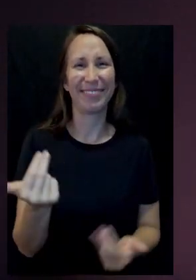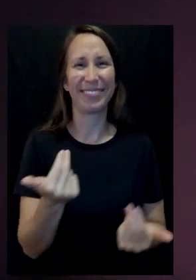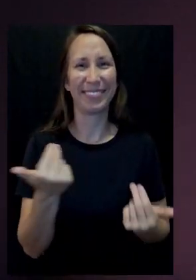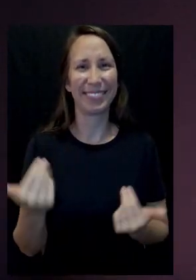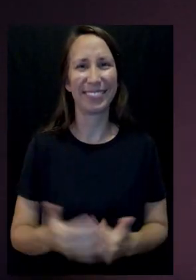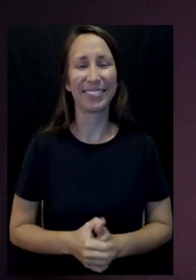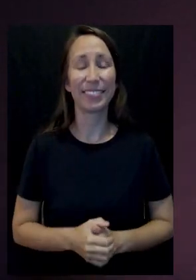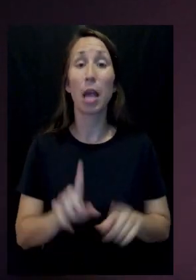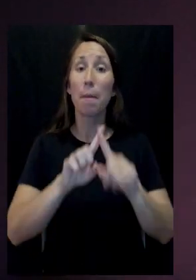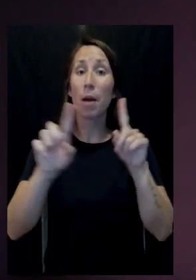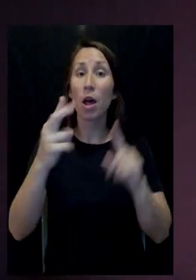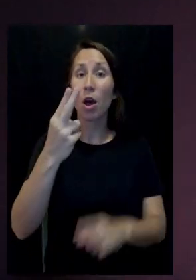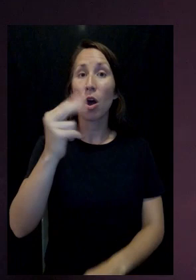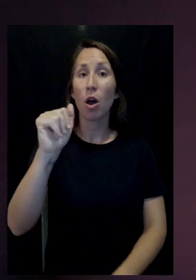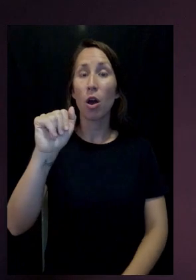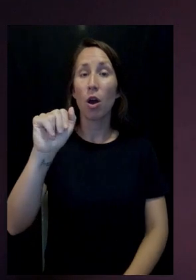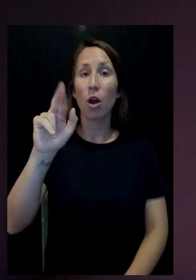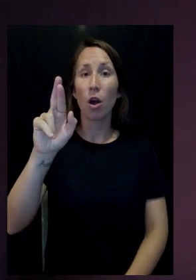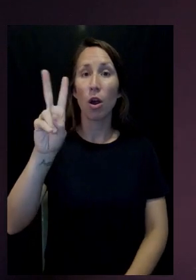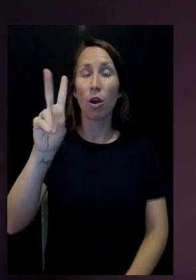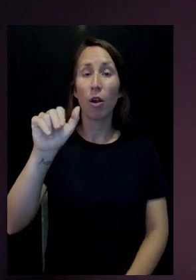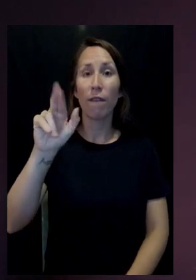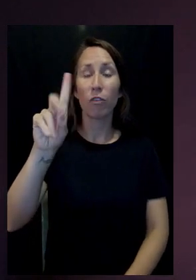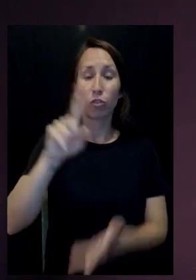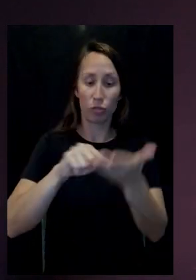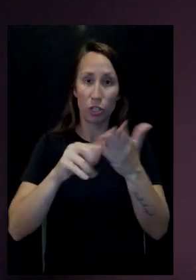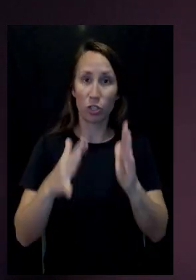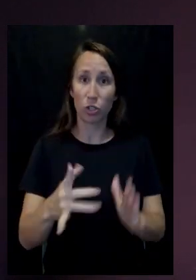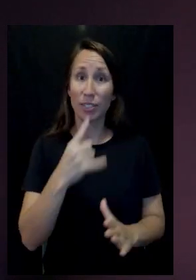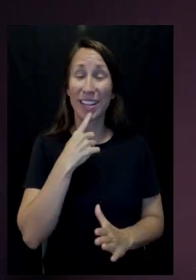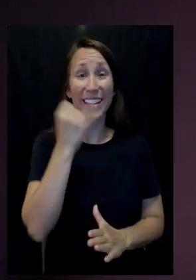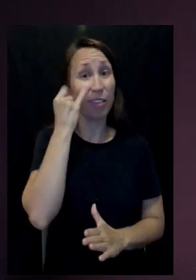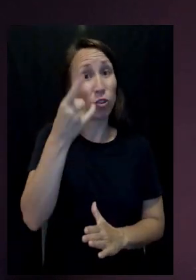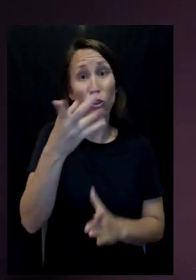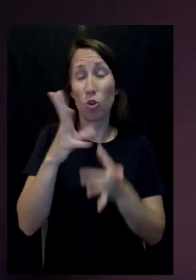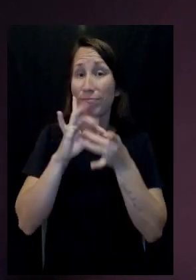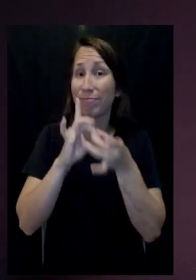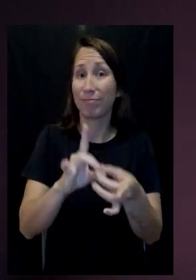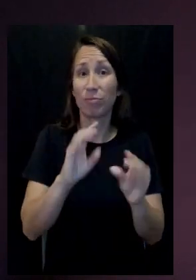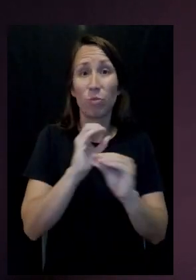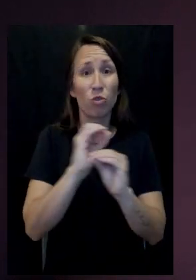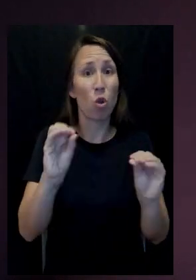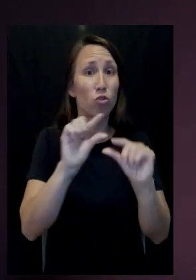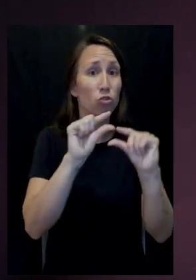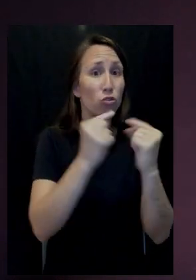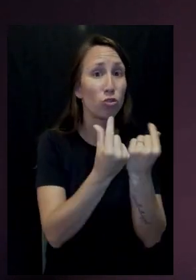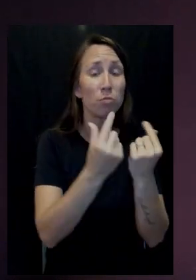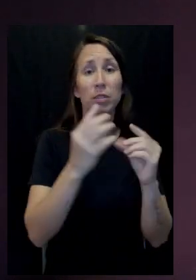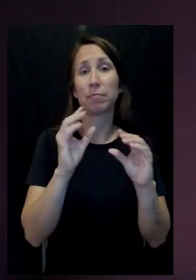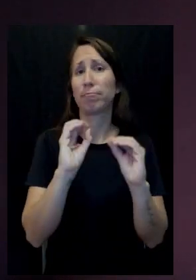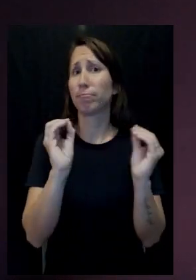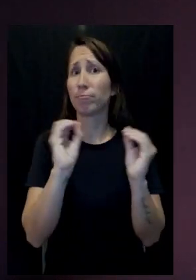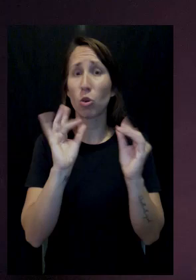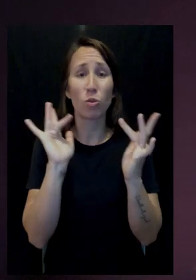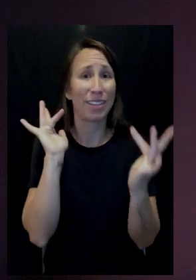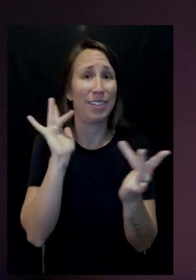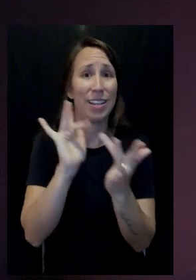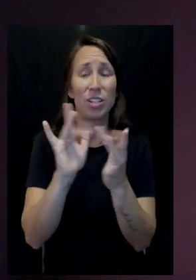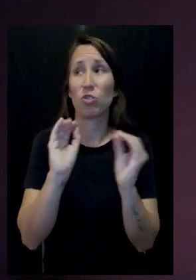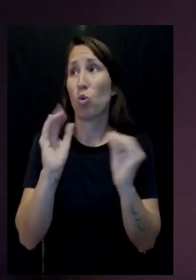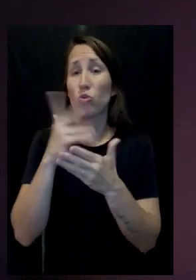But the Harvard researcher made this remark, said, if you belong to no groups, no social groups, no connection, no